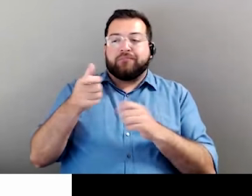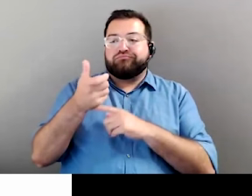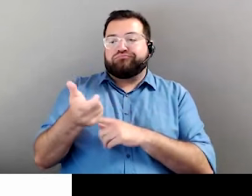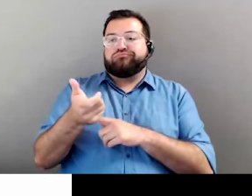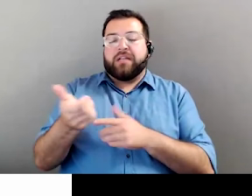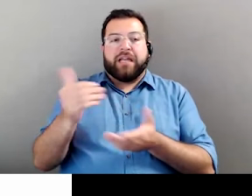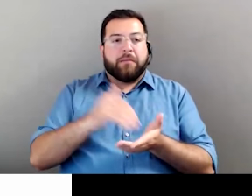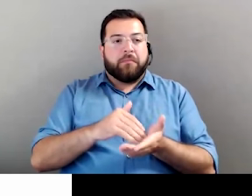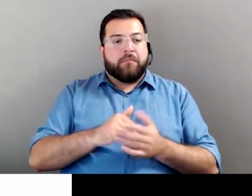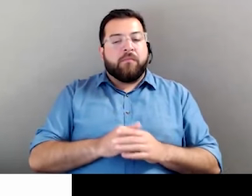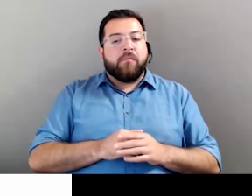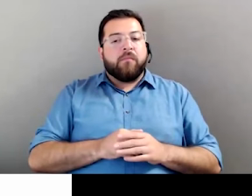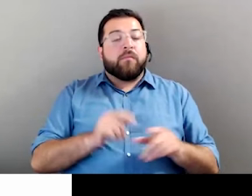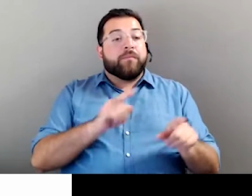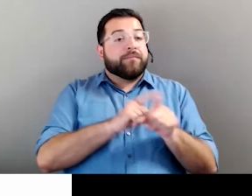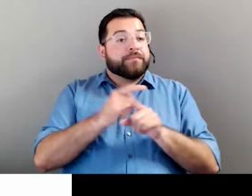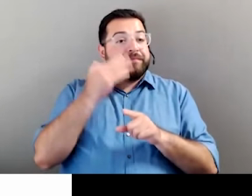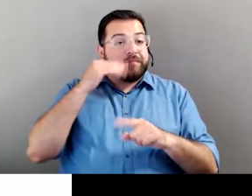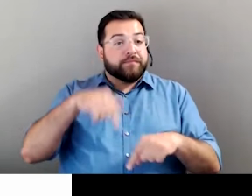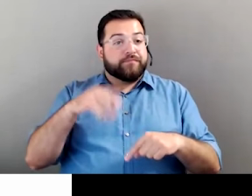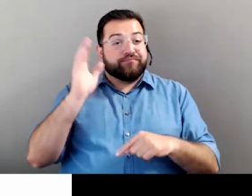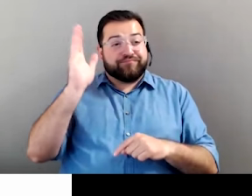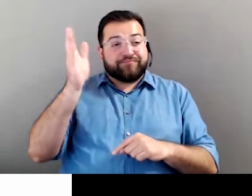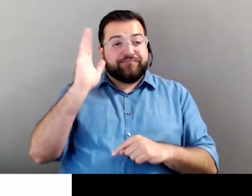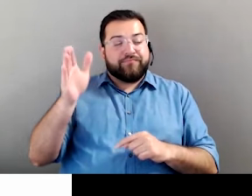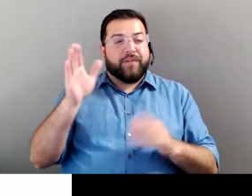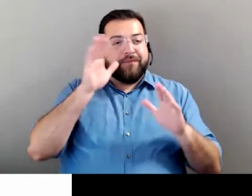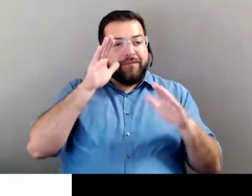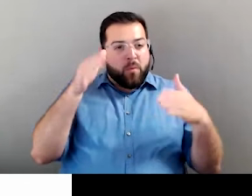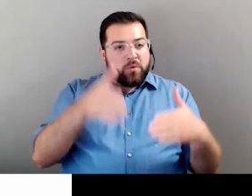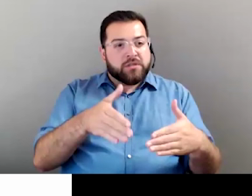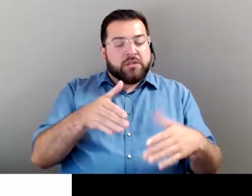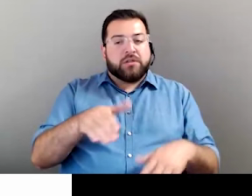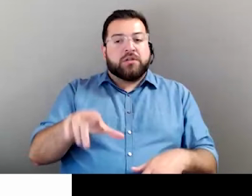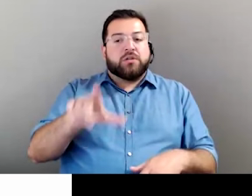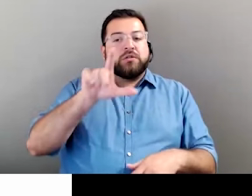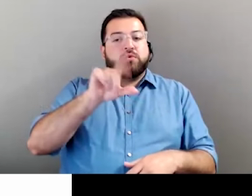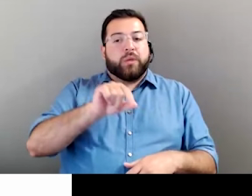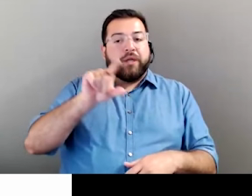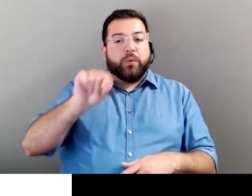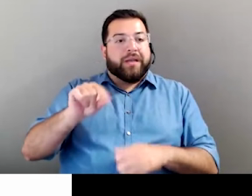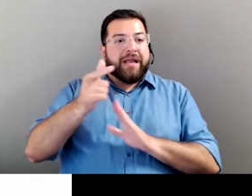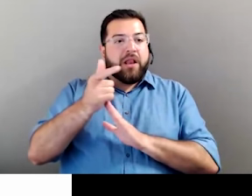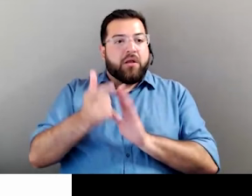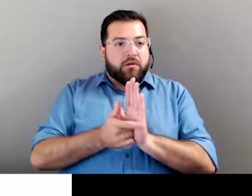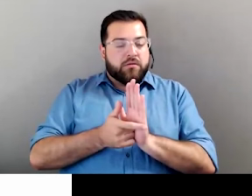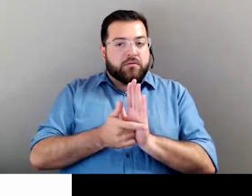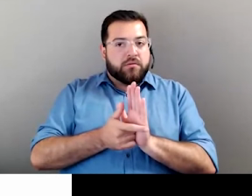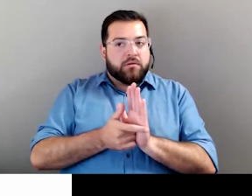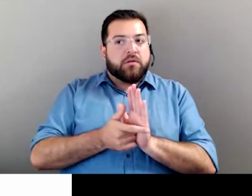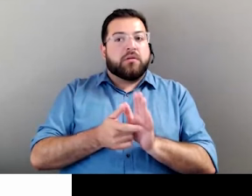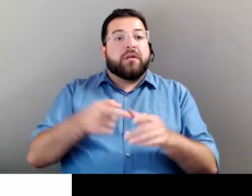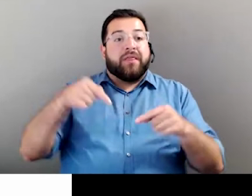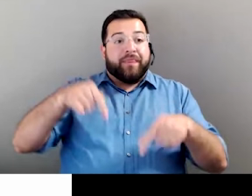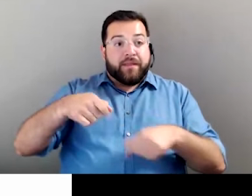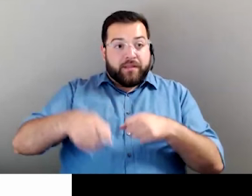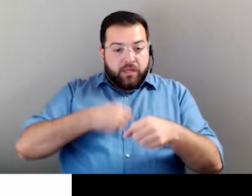Also, the presentation is gonna primarily focus on the 2020 regulations. We do have new regulations out this